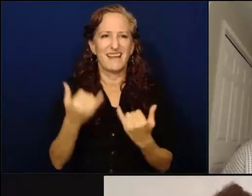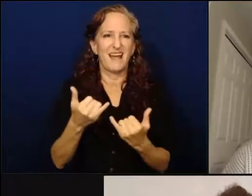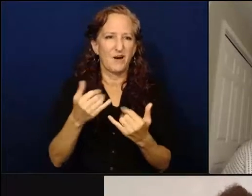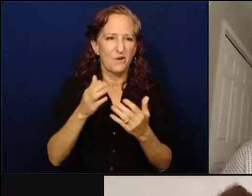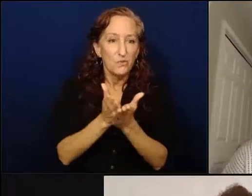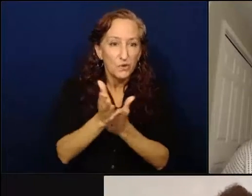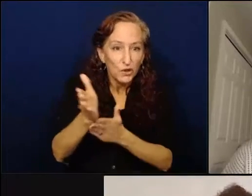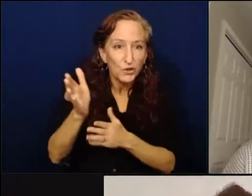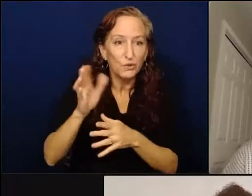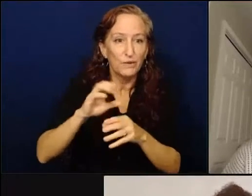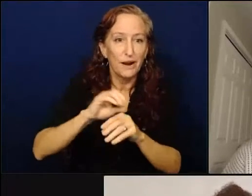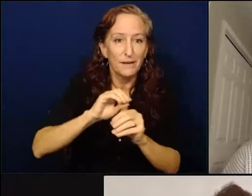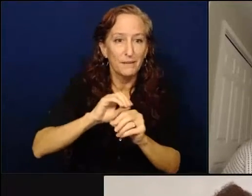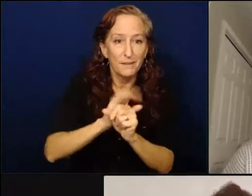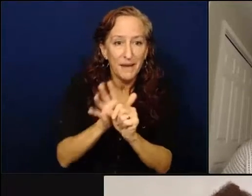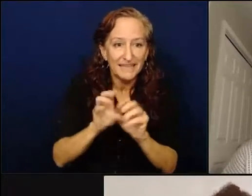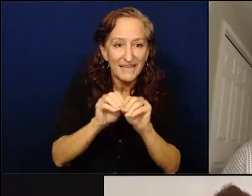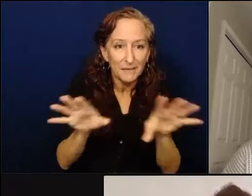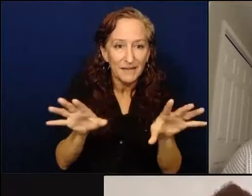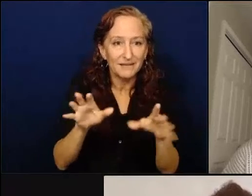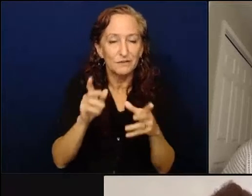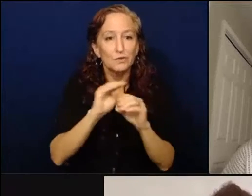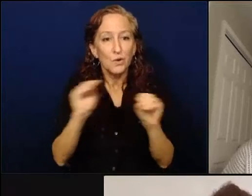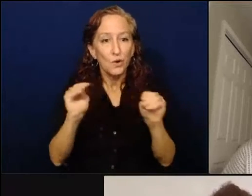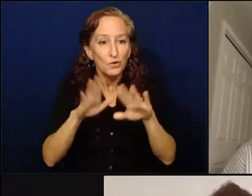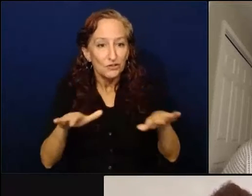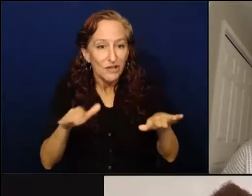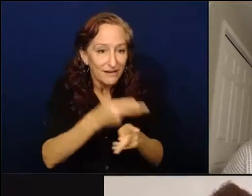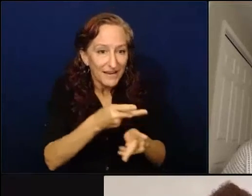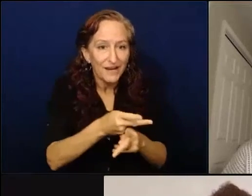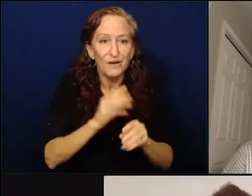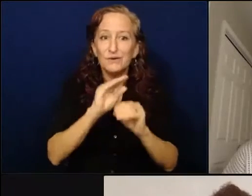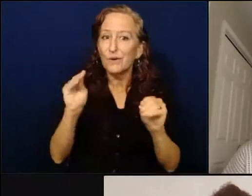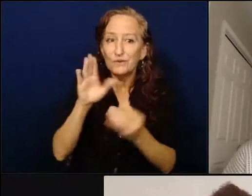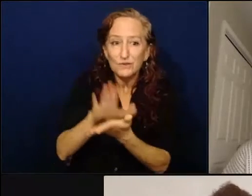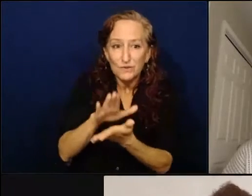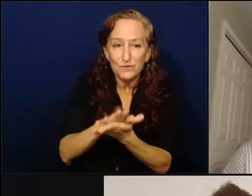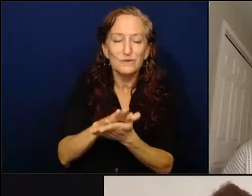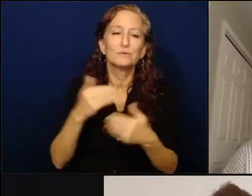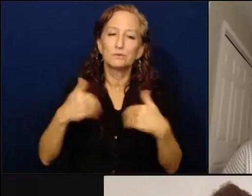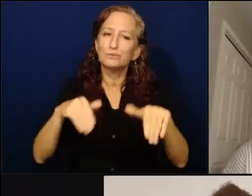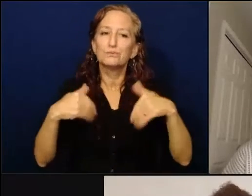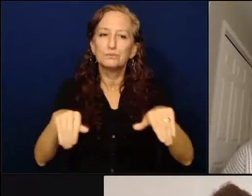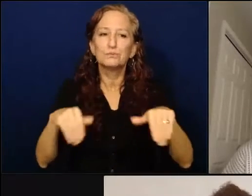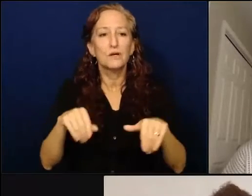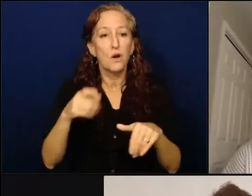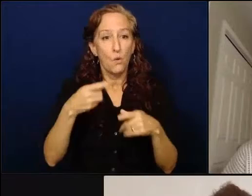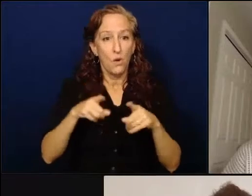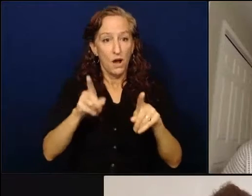loss of like childcare or normal schooling options. So what we have found, and we are also in growth and scaling mode, is